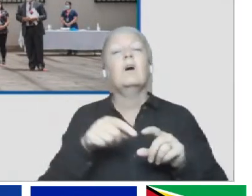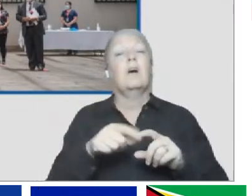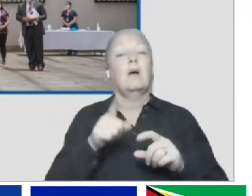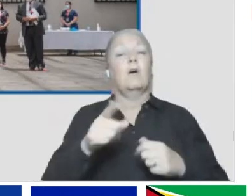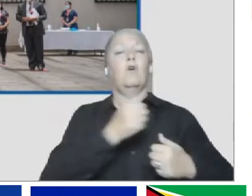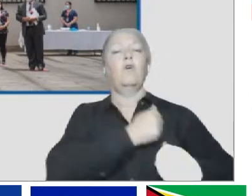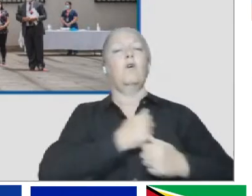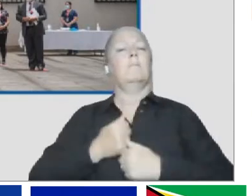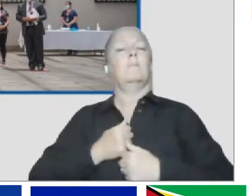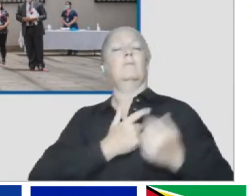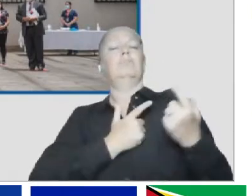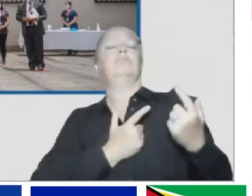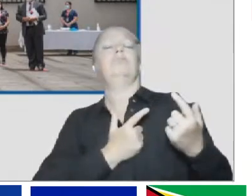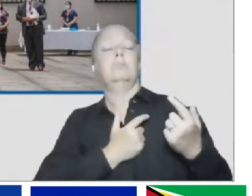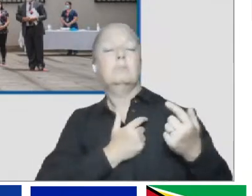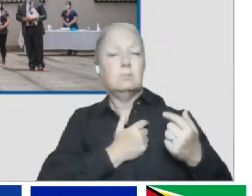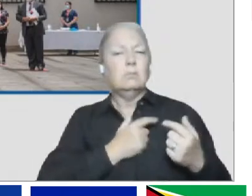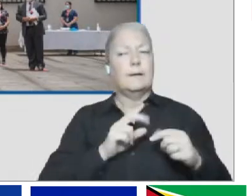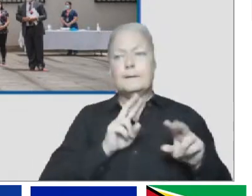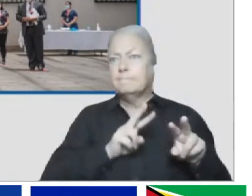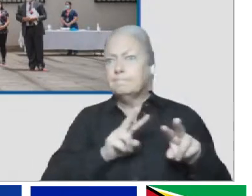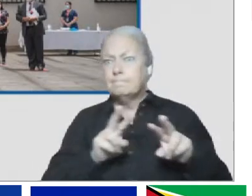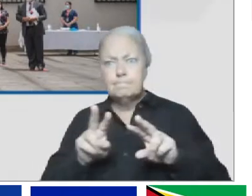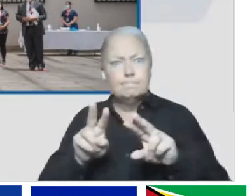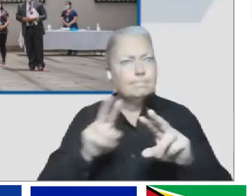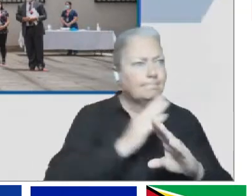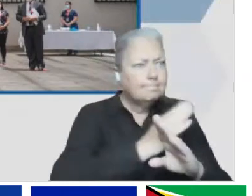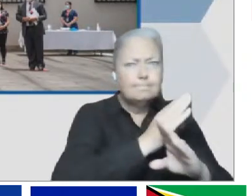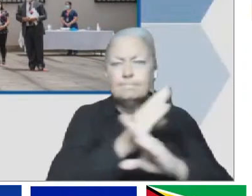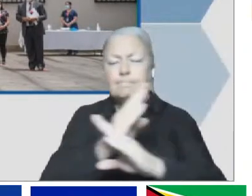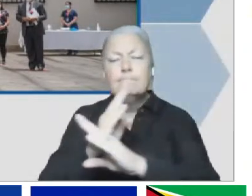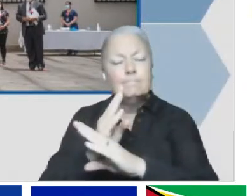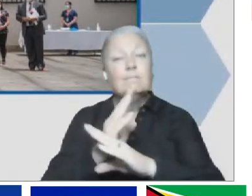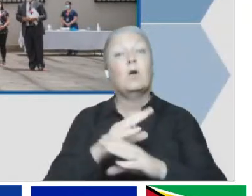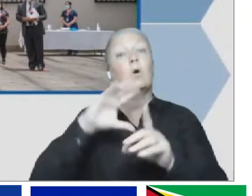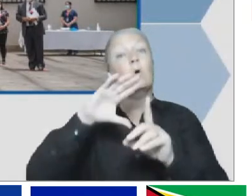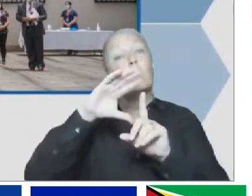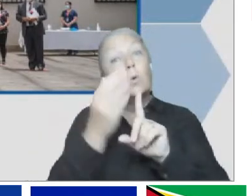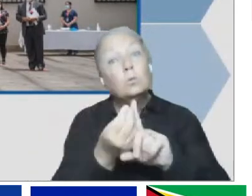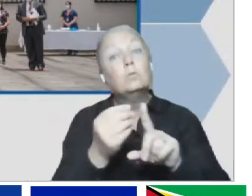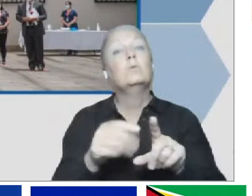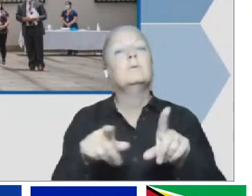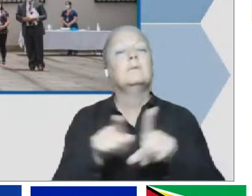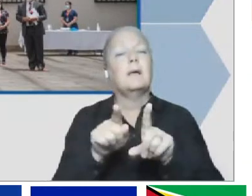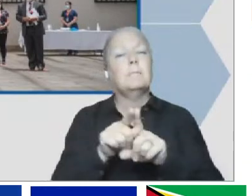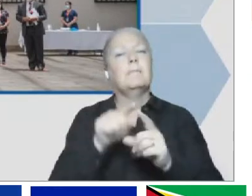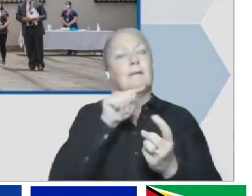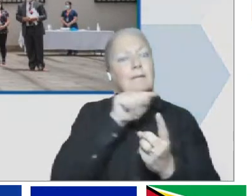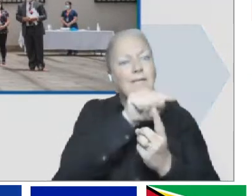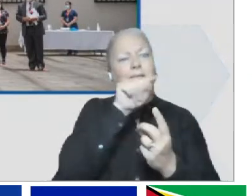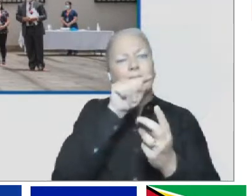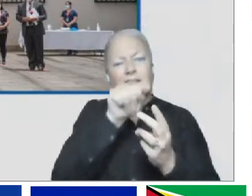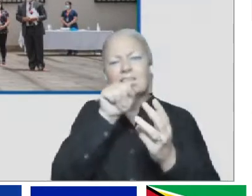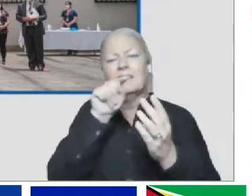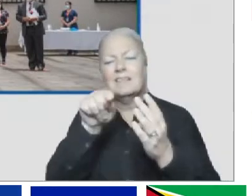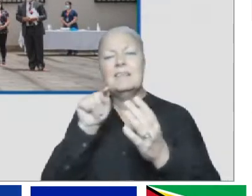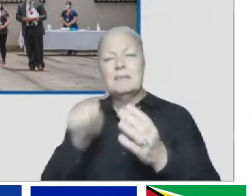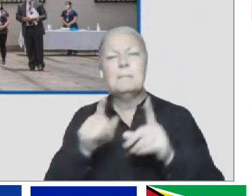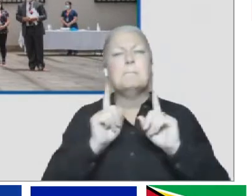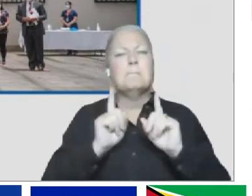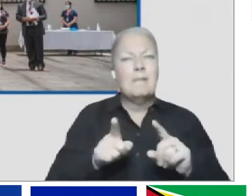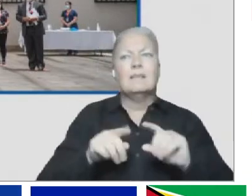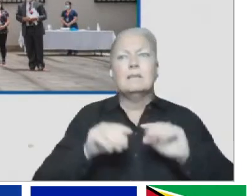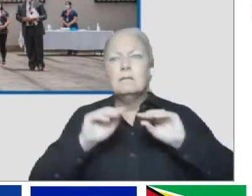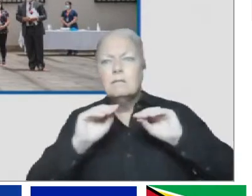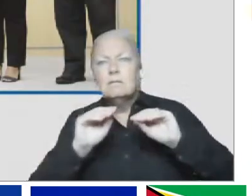education. This was very, very important to keep on education with children. So the whole